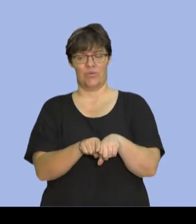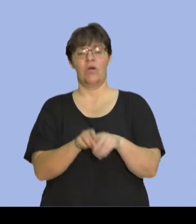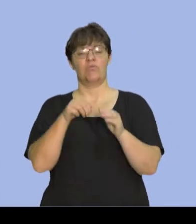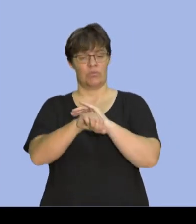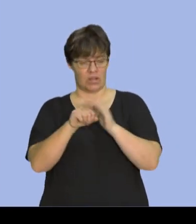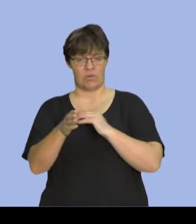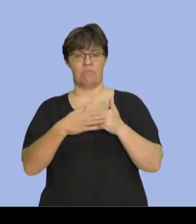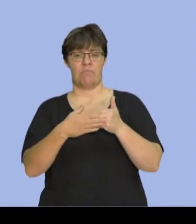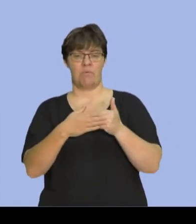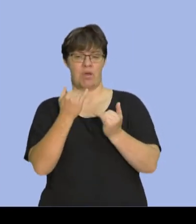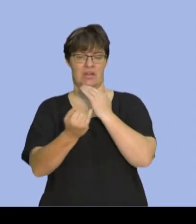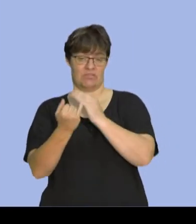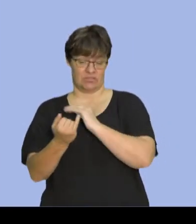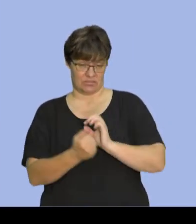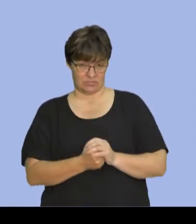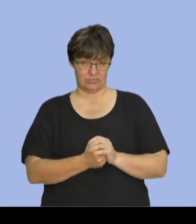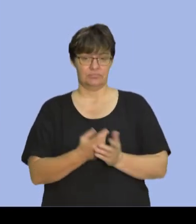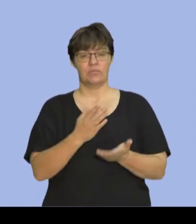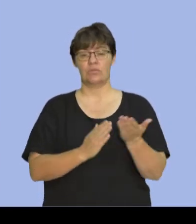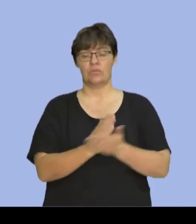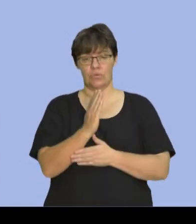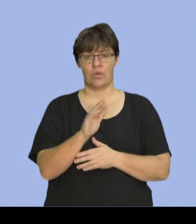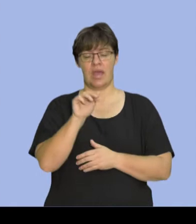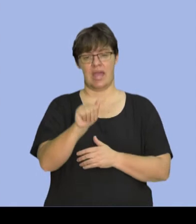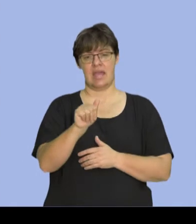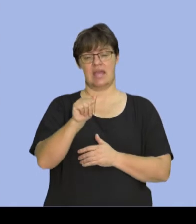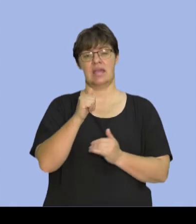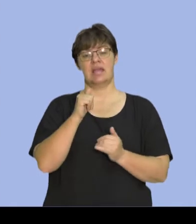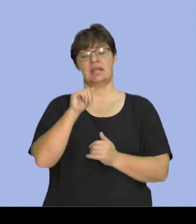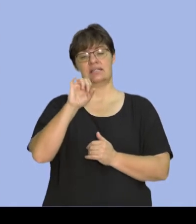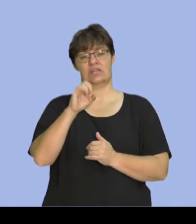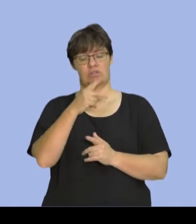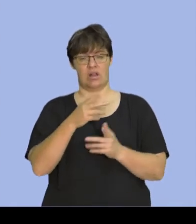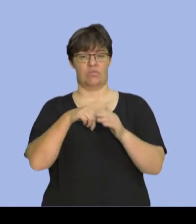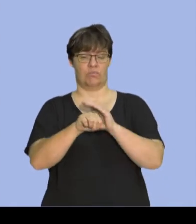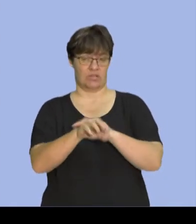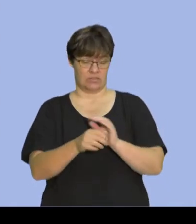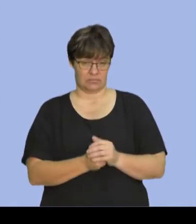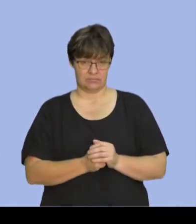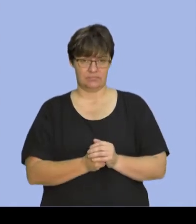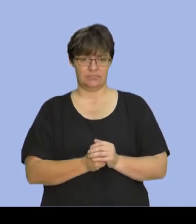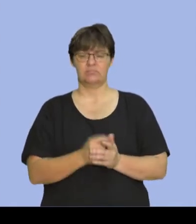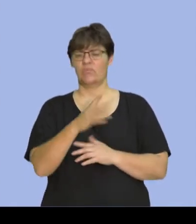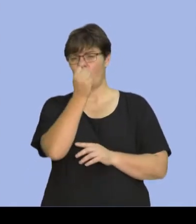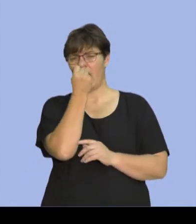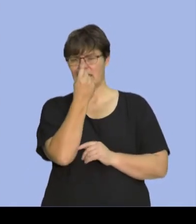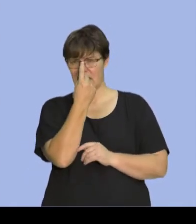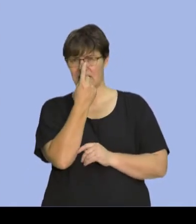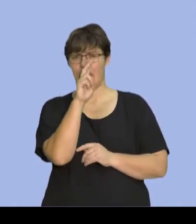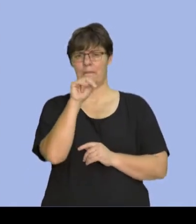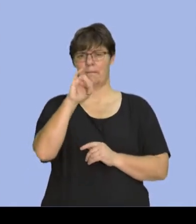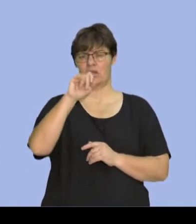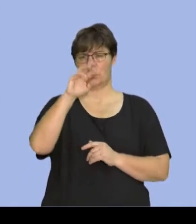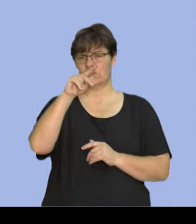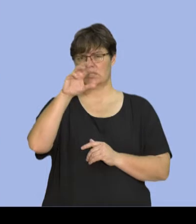the production of more individuals. And that happens through asexual reproduction. So let's try and understand how